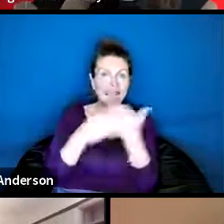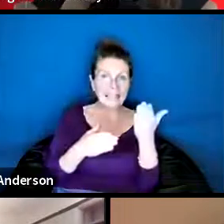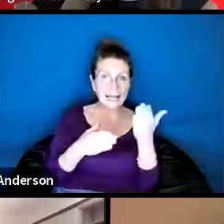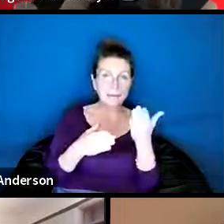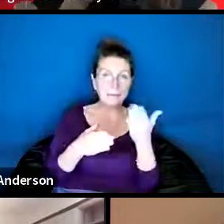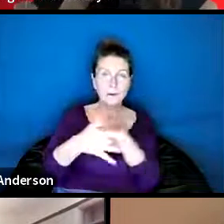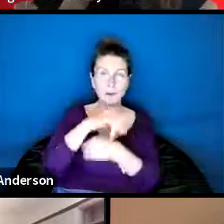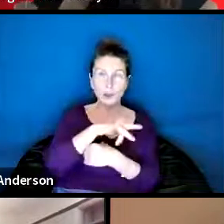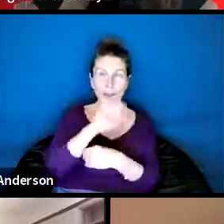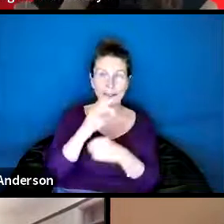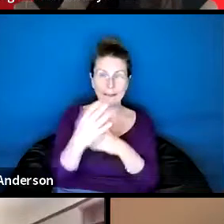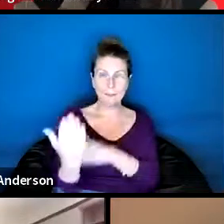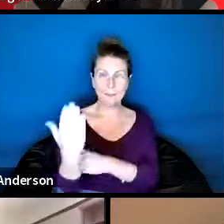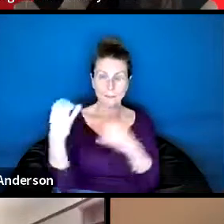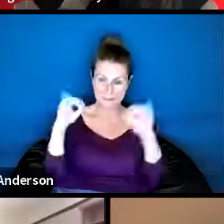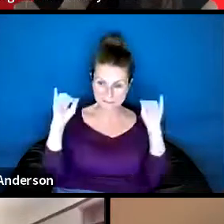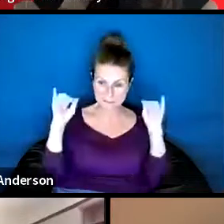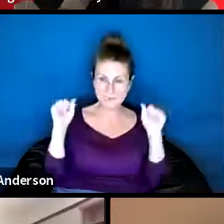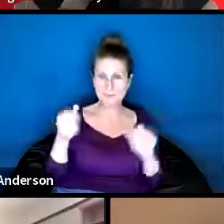appropriate. And